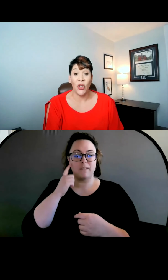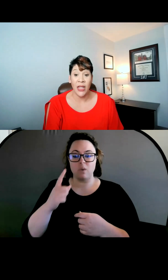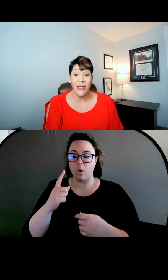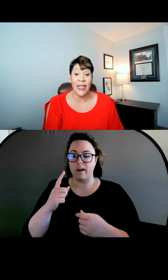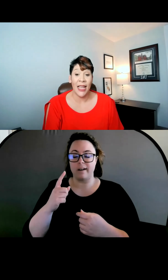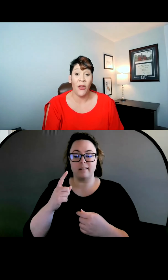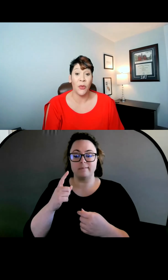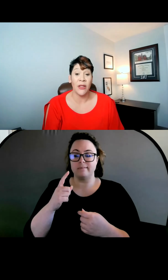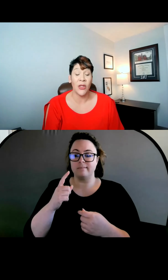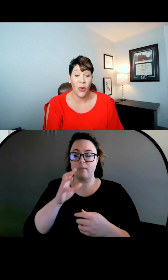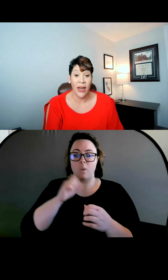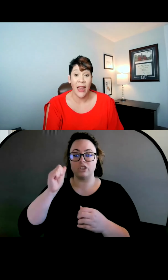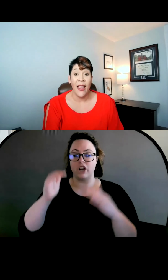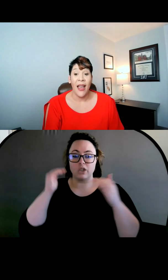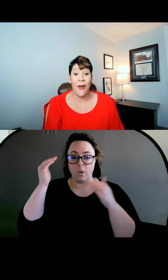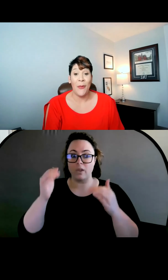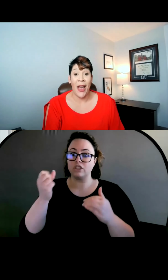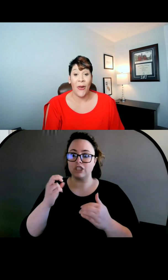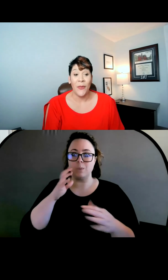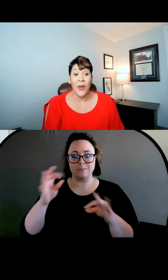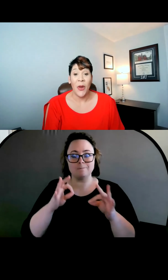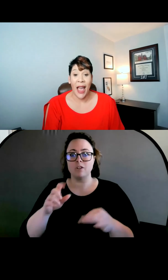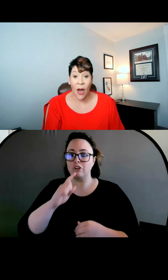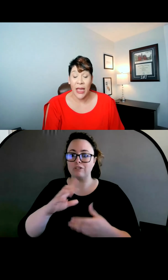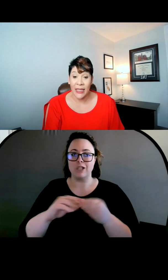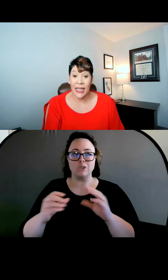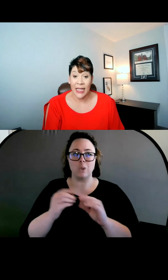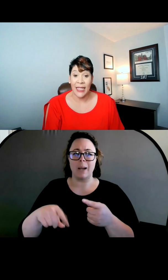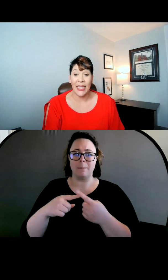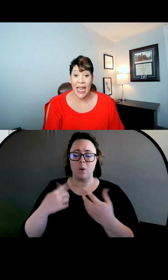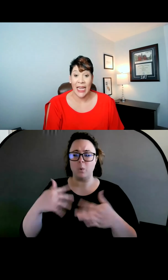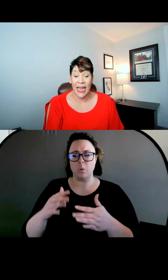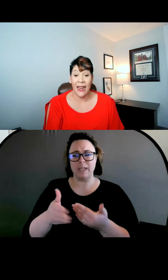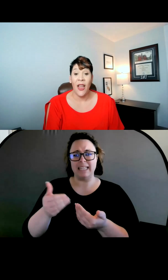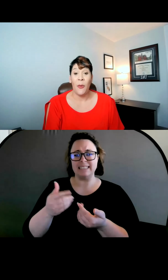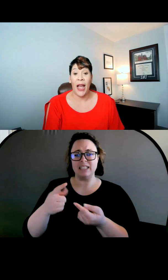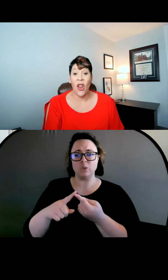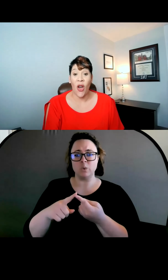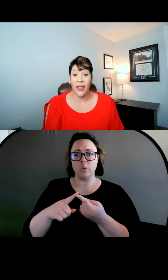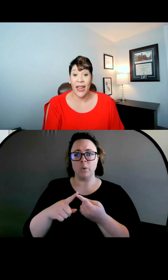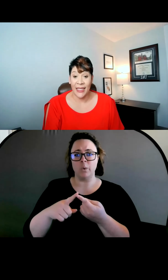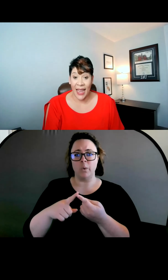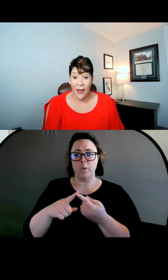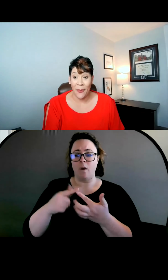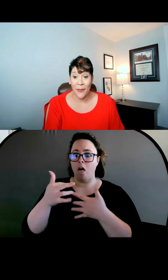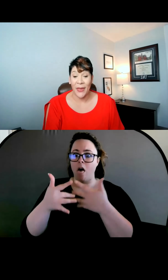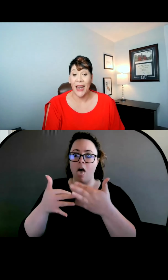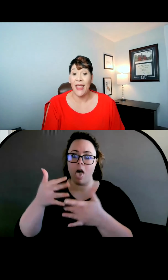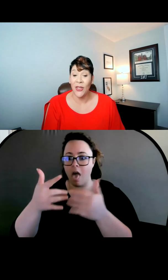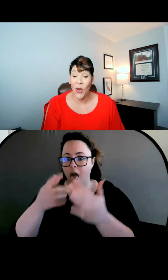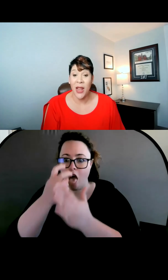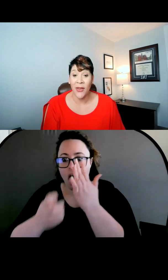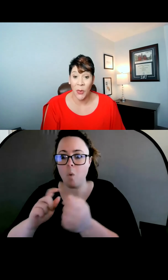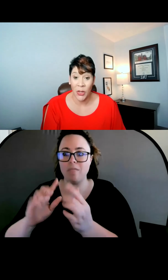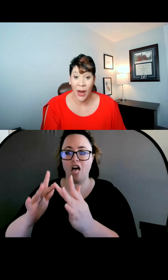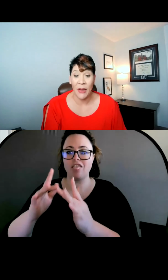And she is going to tell the real story about how easy it is to get taken in by an online scam. And I